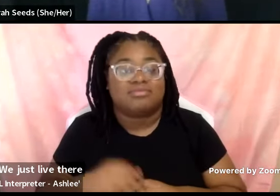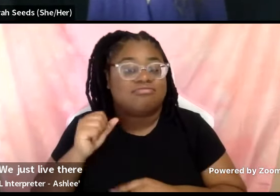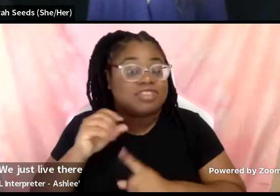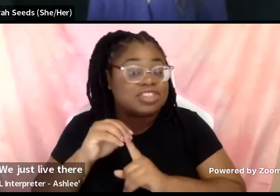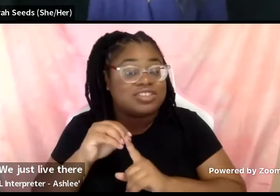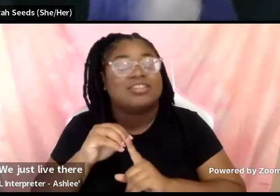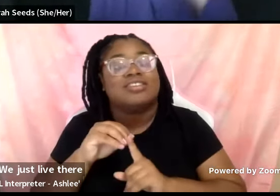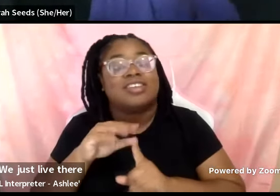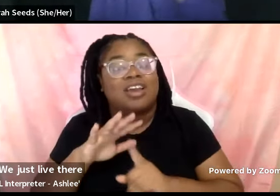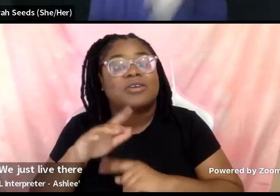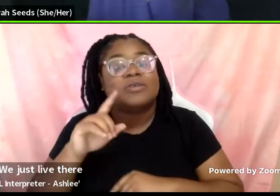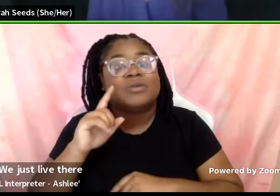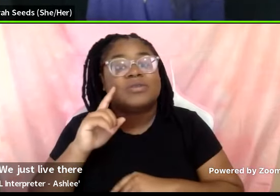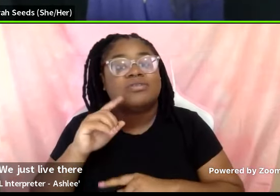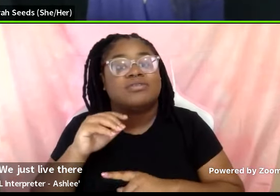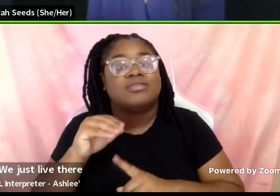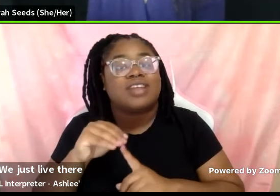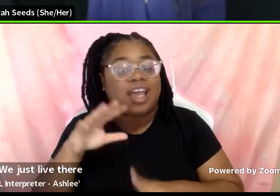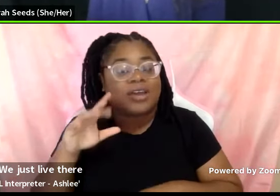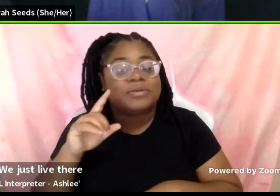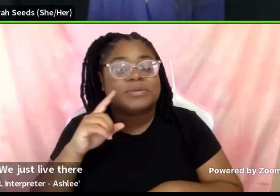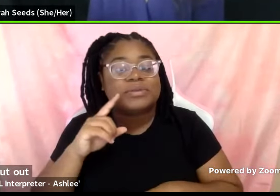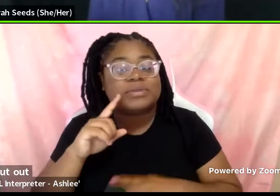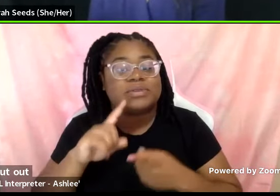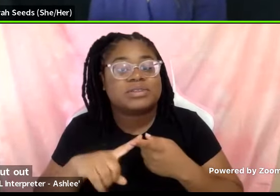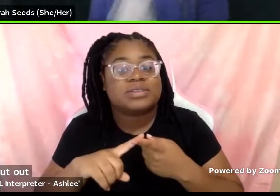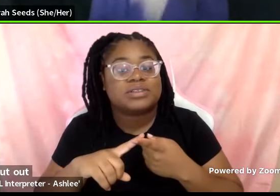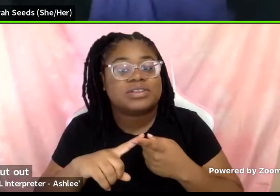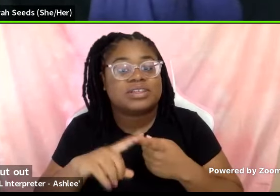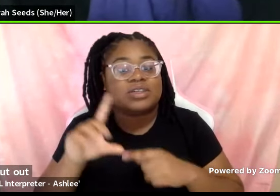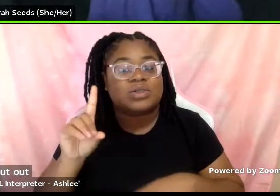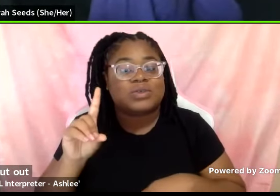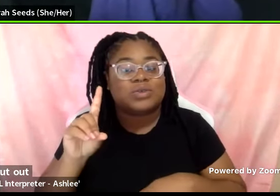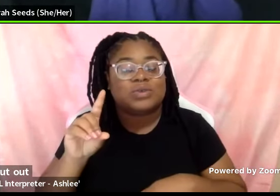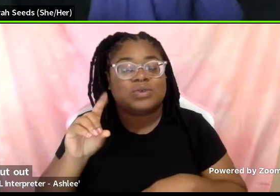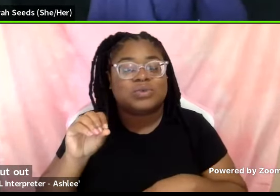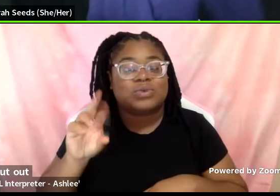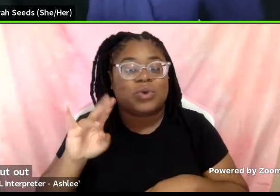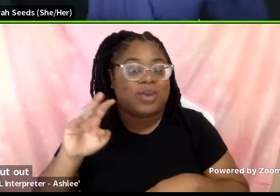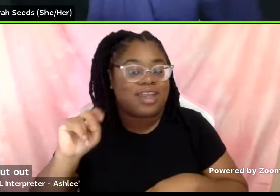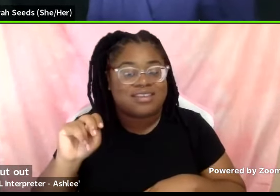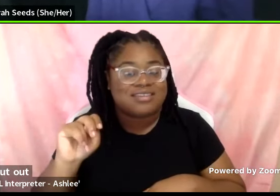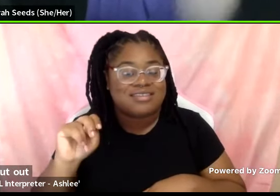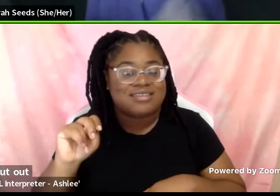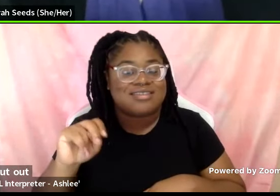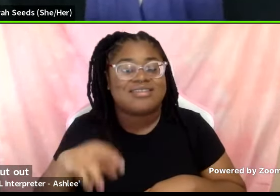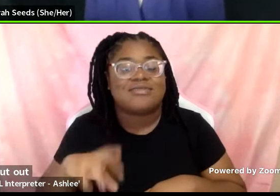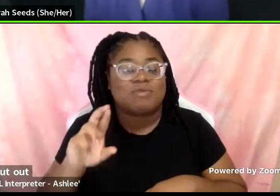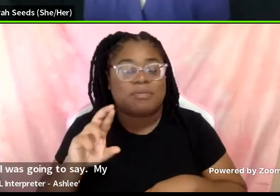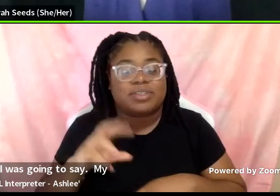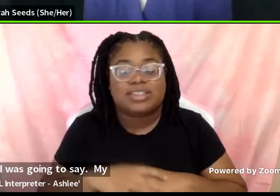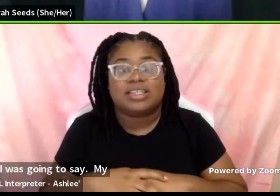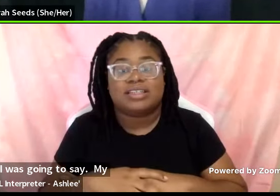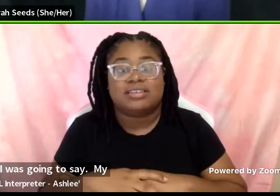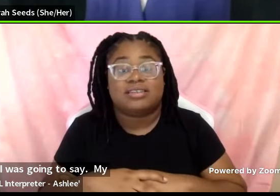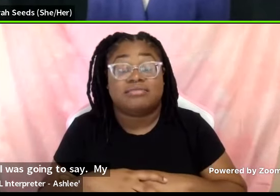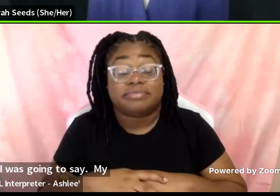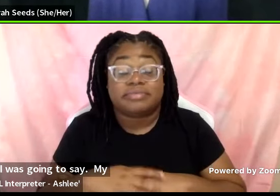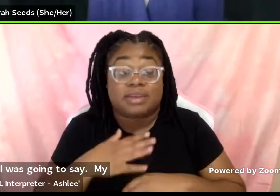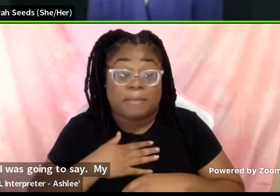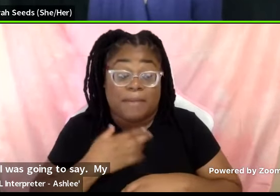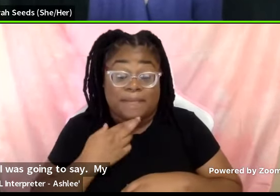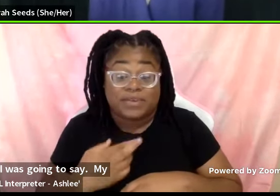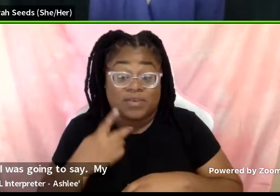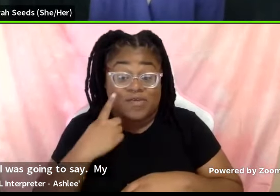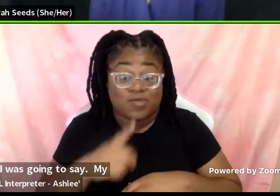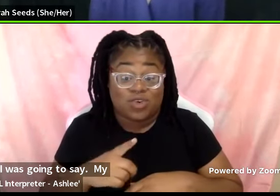Robinson, right? I was just about to say my little boo-boo Dorian. Okay, yeah. My best friend for 10, 11 years